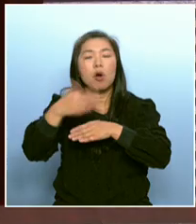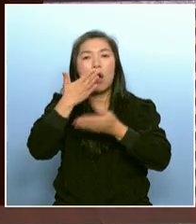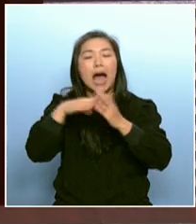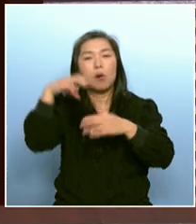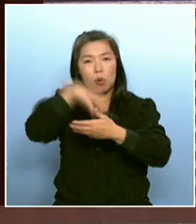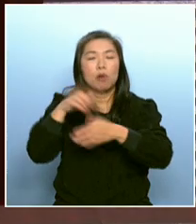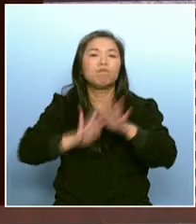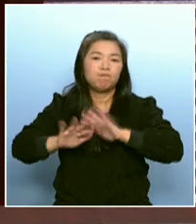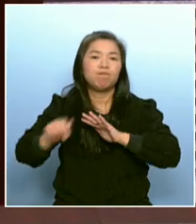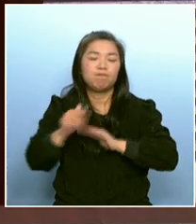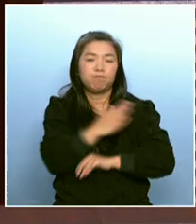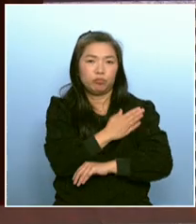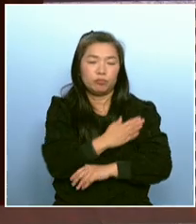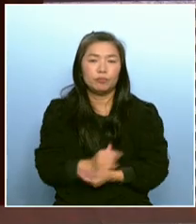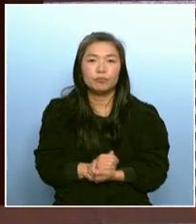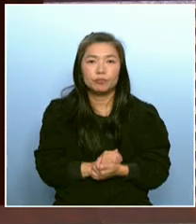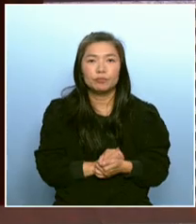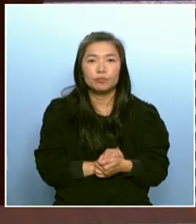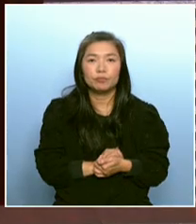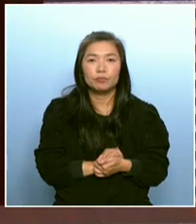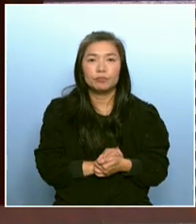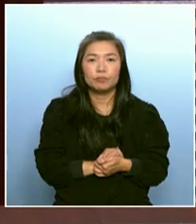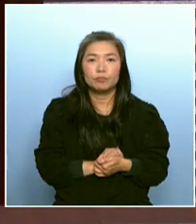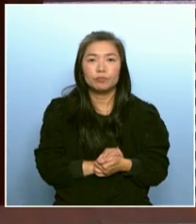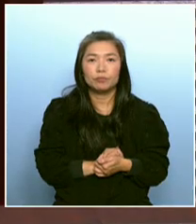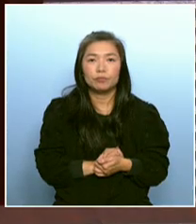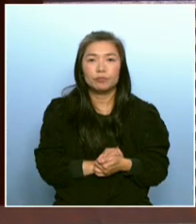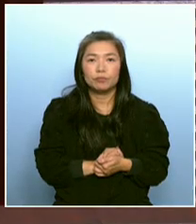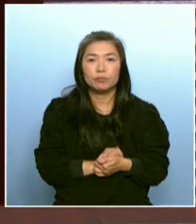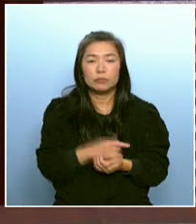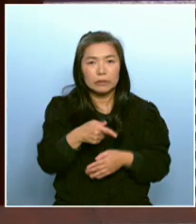There are 10 school-based programs run by 10 schools.